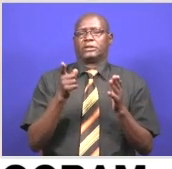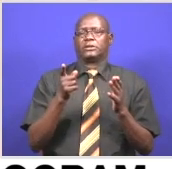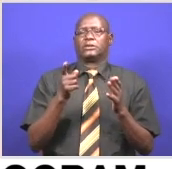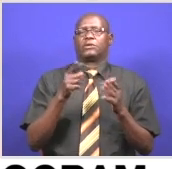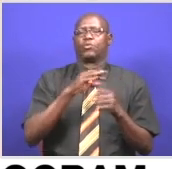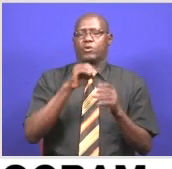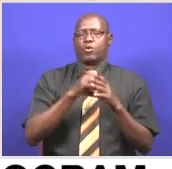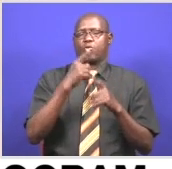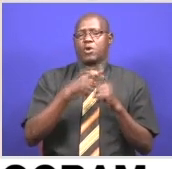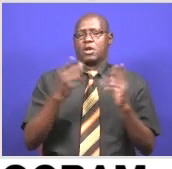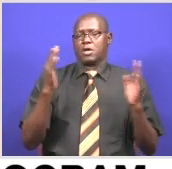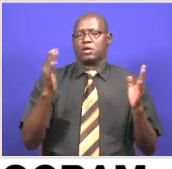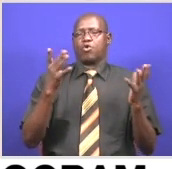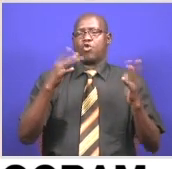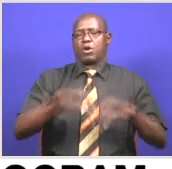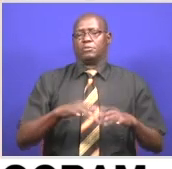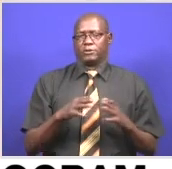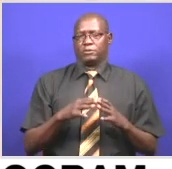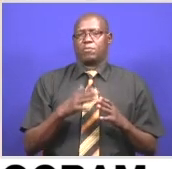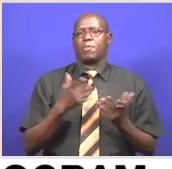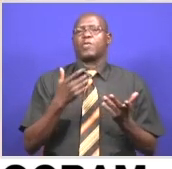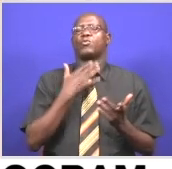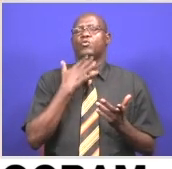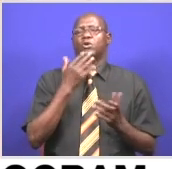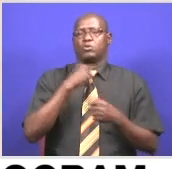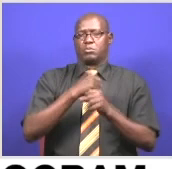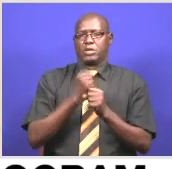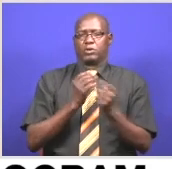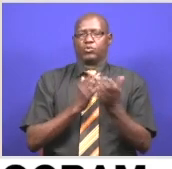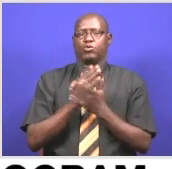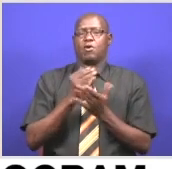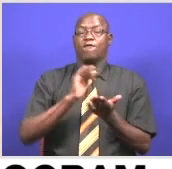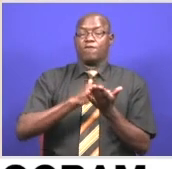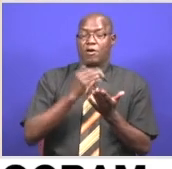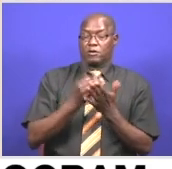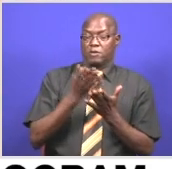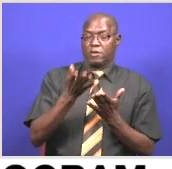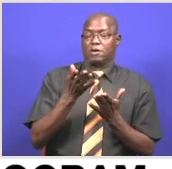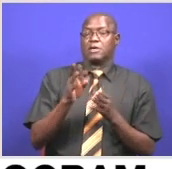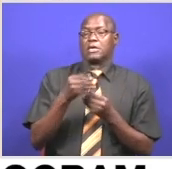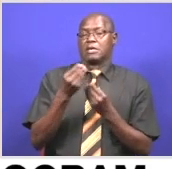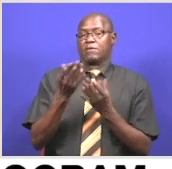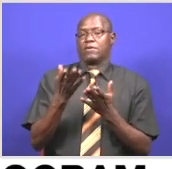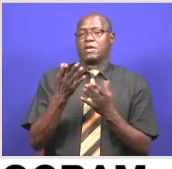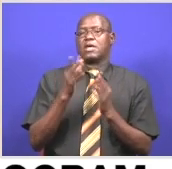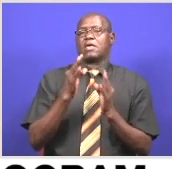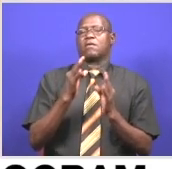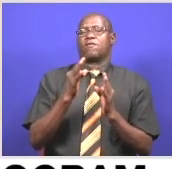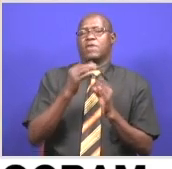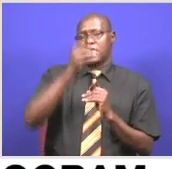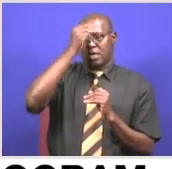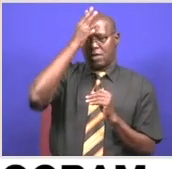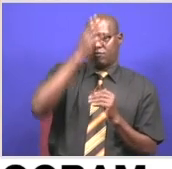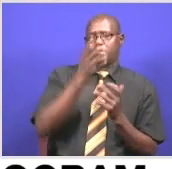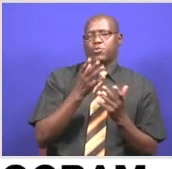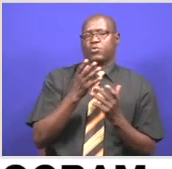a year or two. And what we want is to ensure that when funds are given, for example, if Kiambu extends funds like